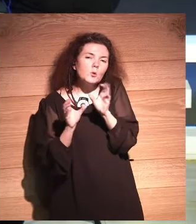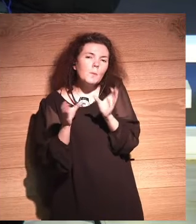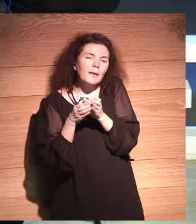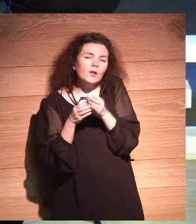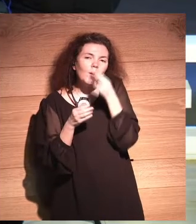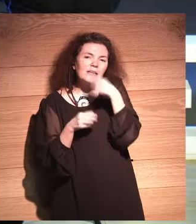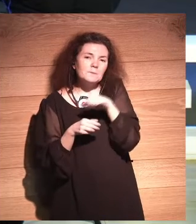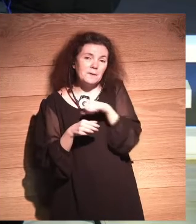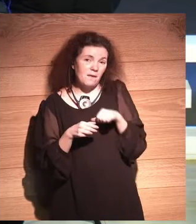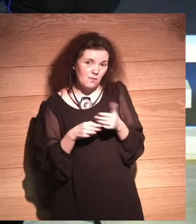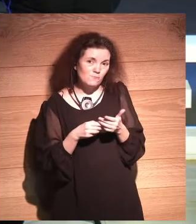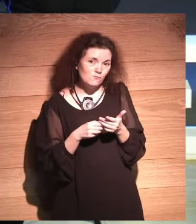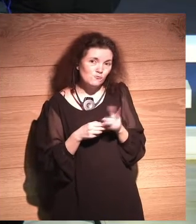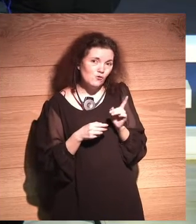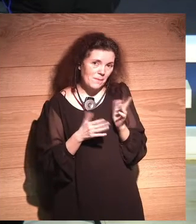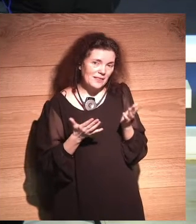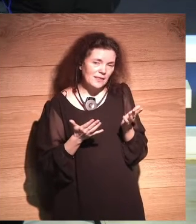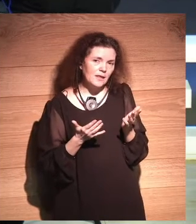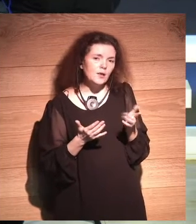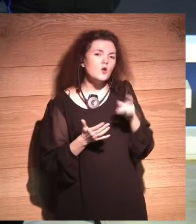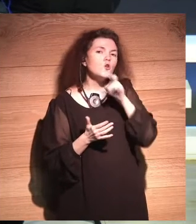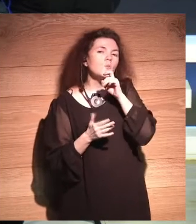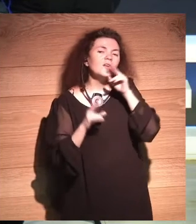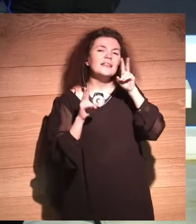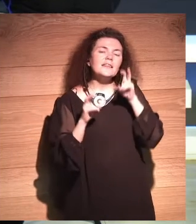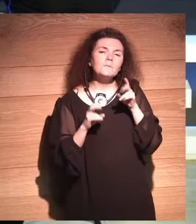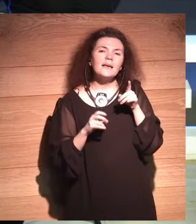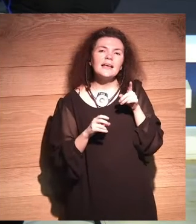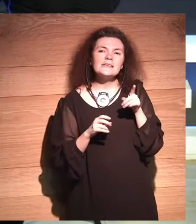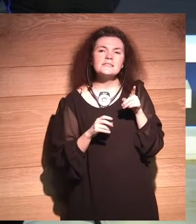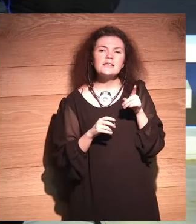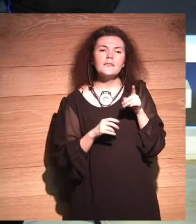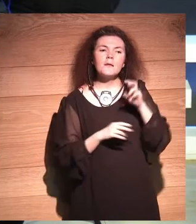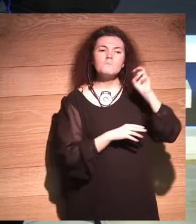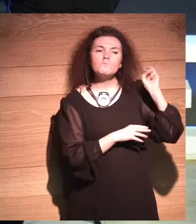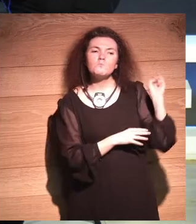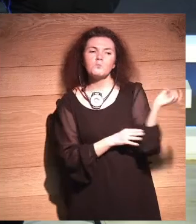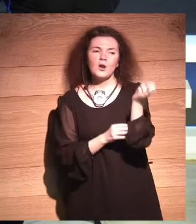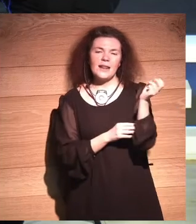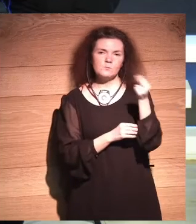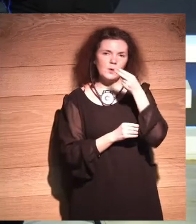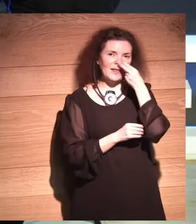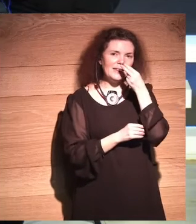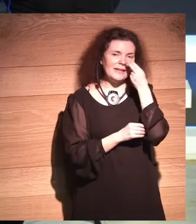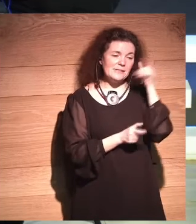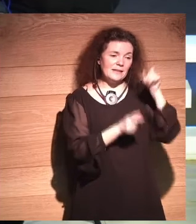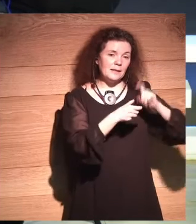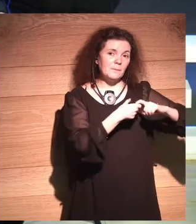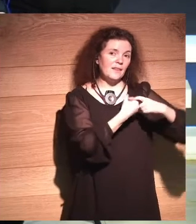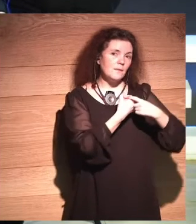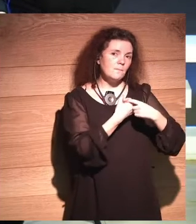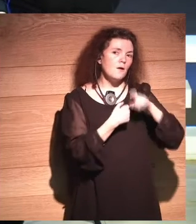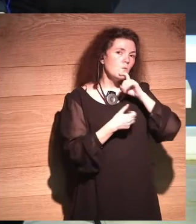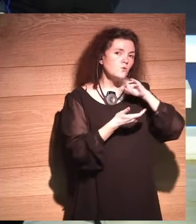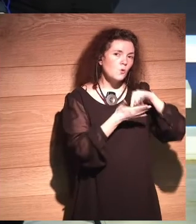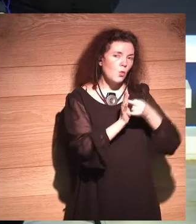their extra time to this. And how could we solve the problem of pluralism of interests